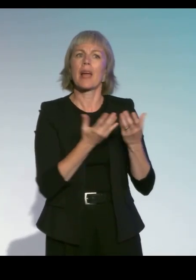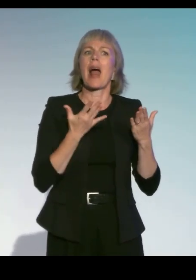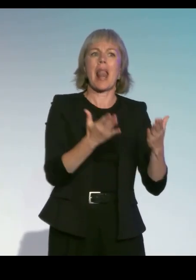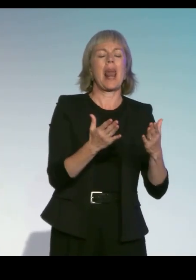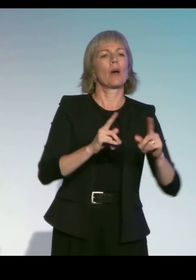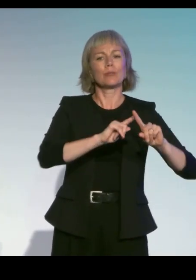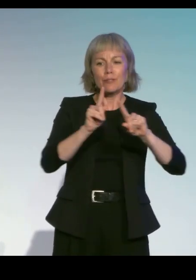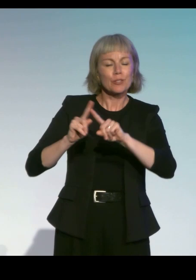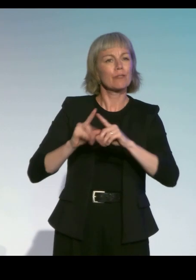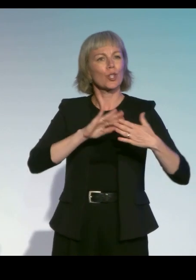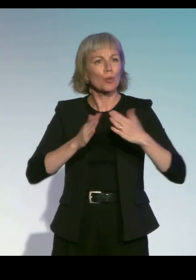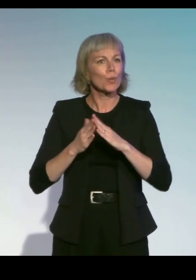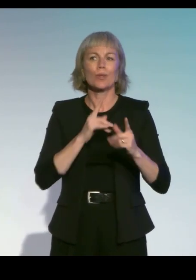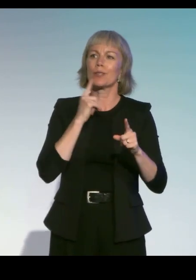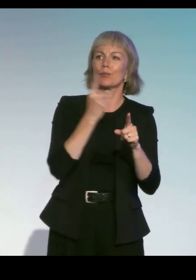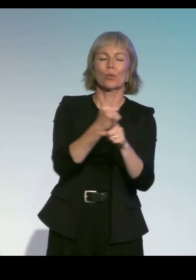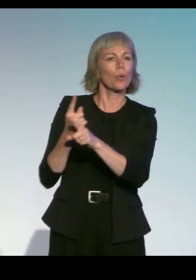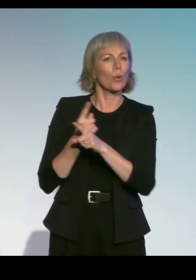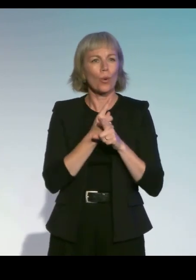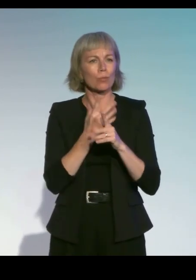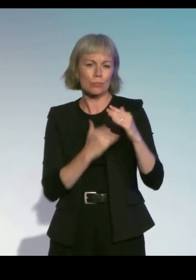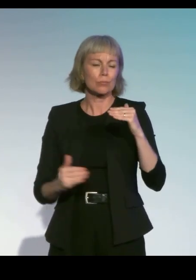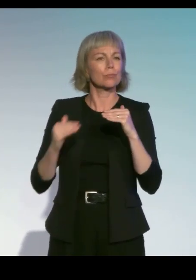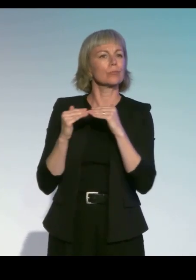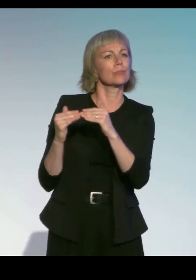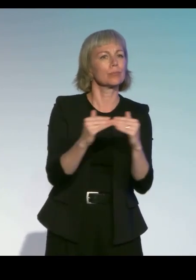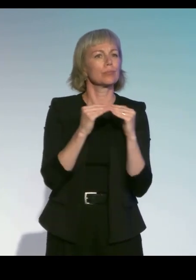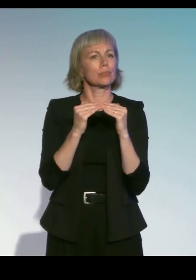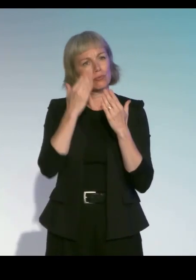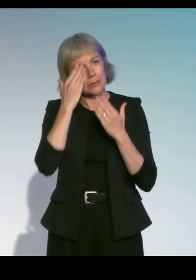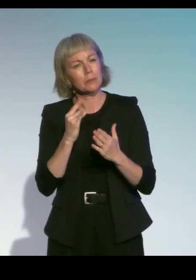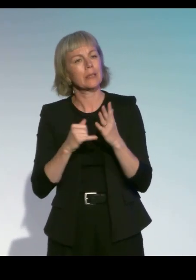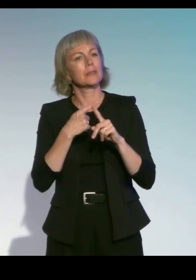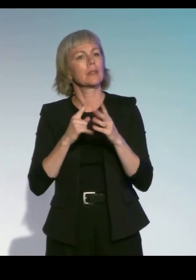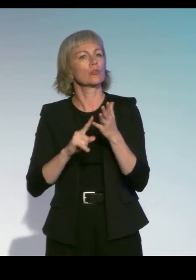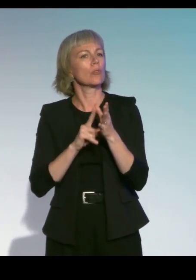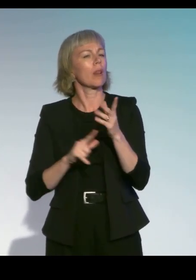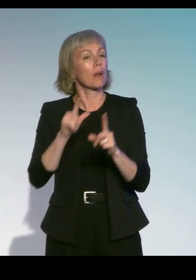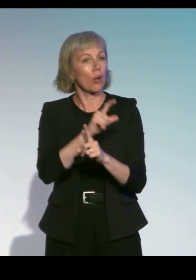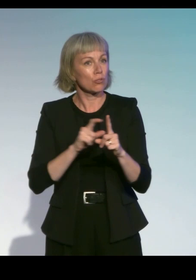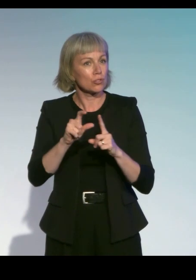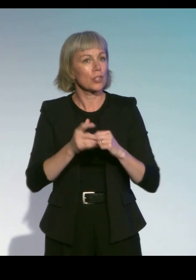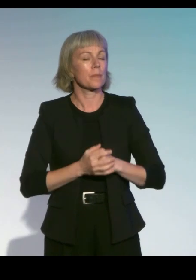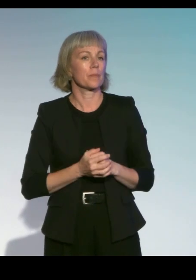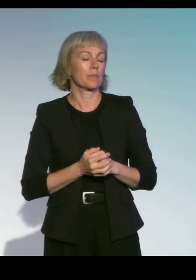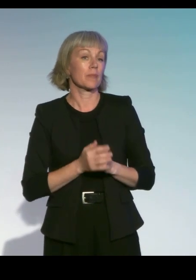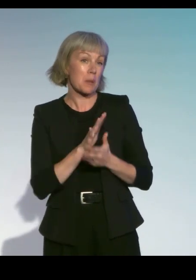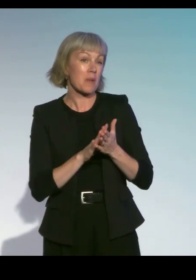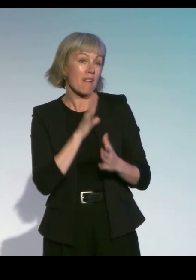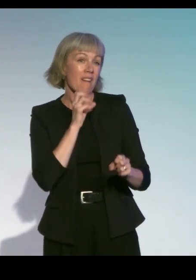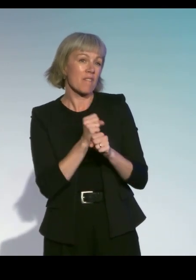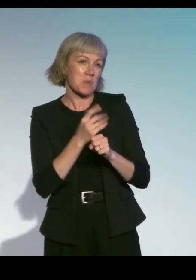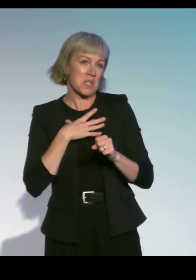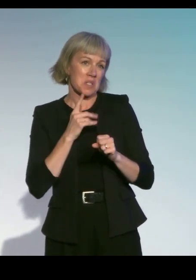and diverse and informed, equitable and just sexual cultures. And at a state level, this requires comprehensive and